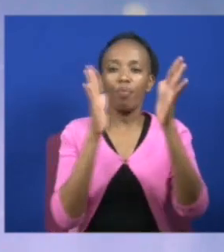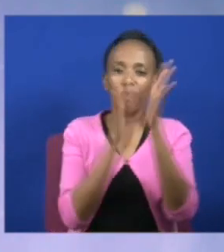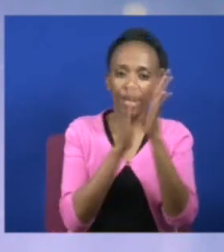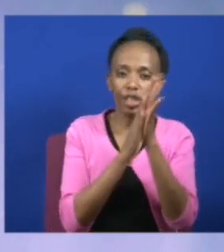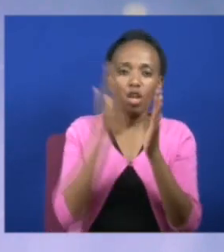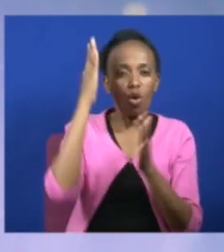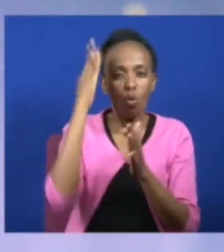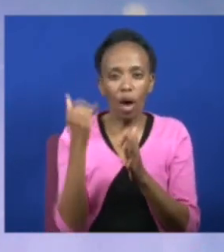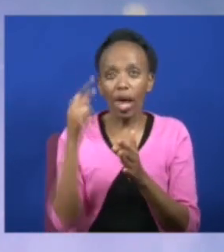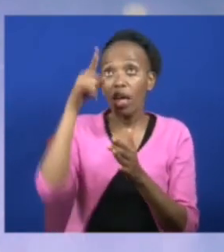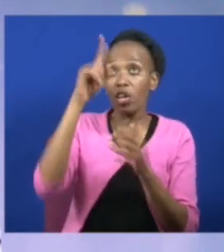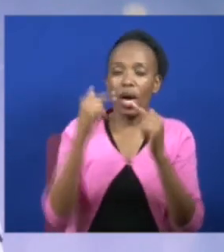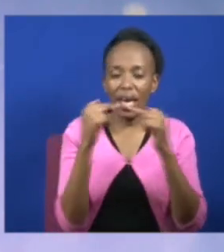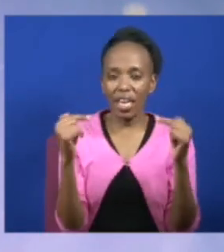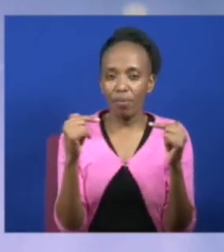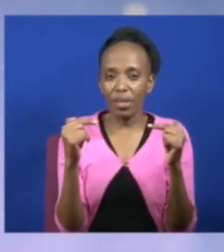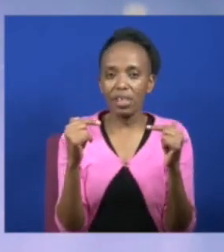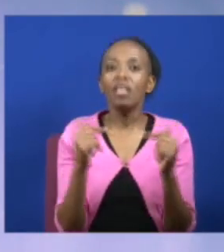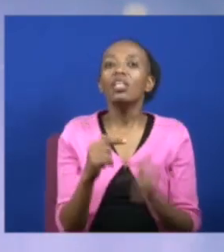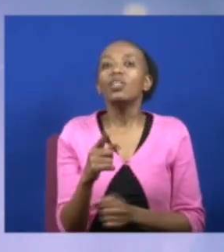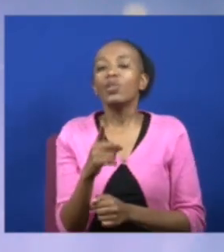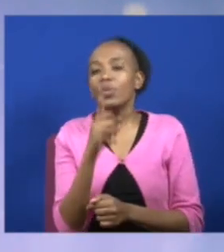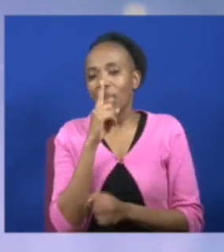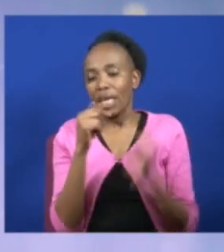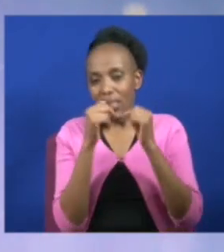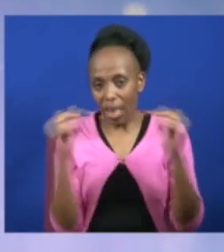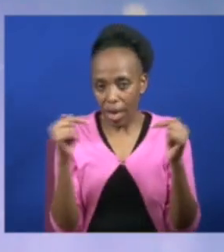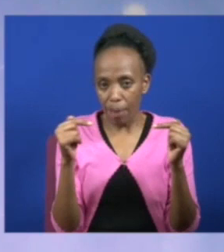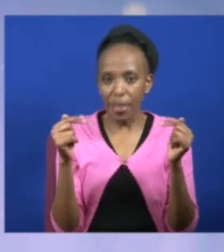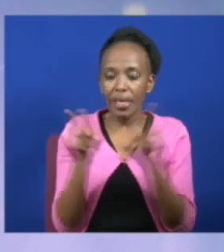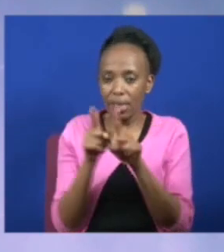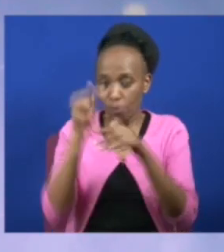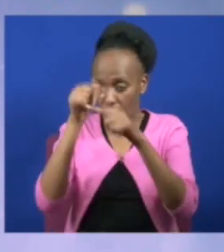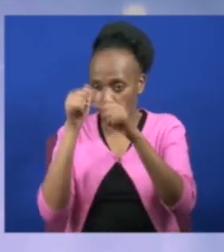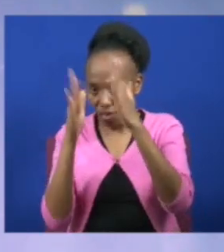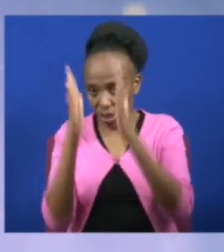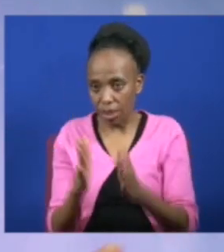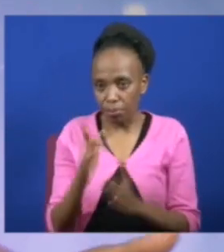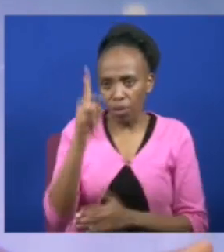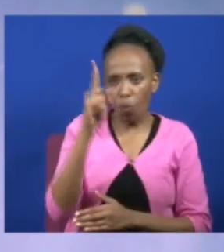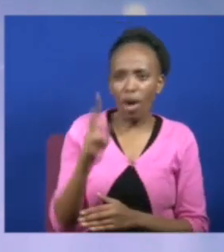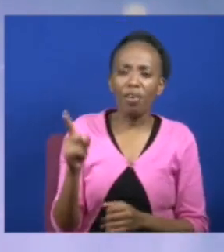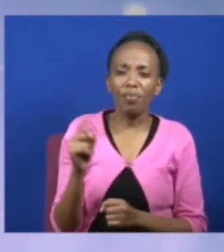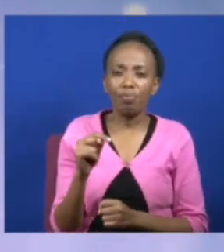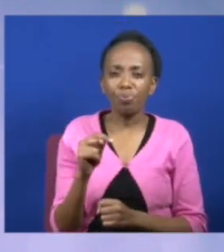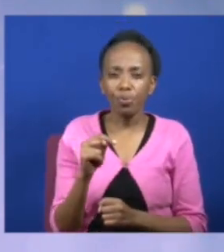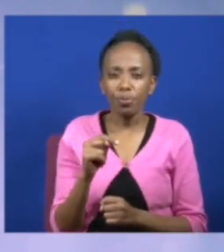praise because of your enemies to silence the foe and the avenger. One of the most